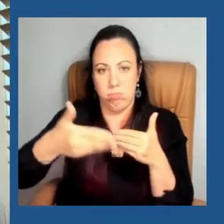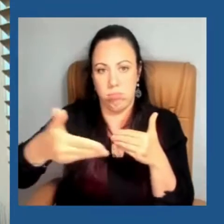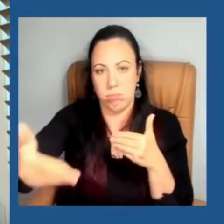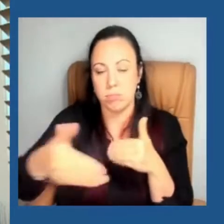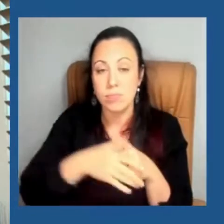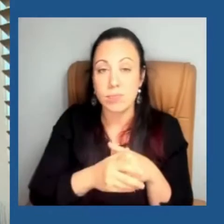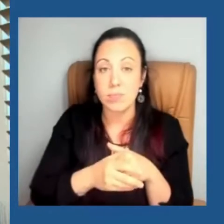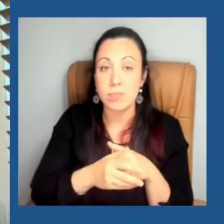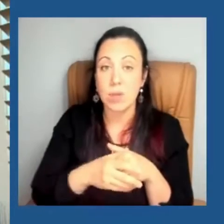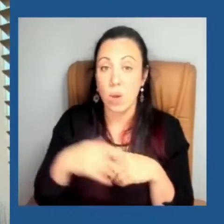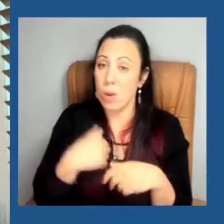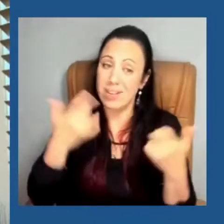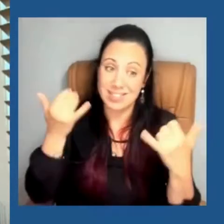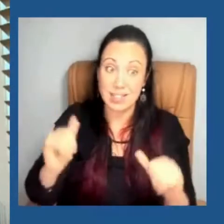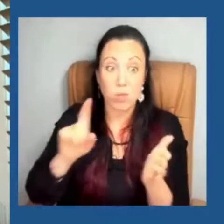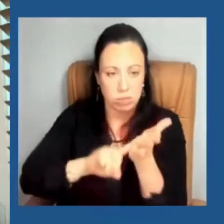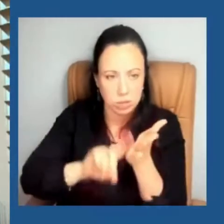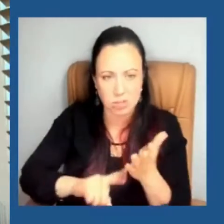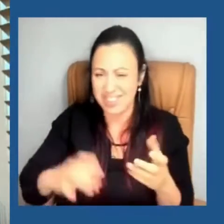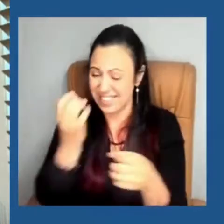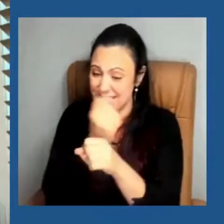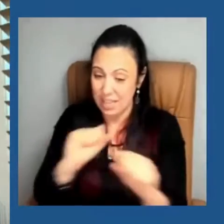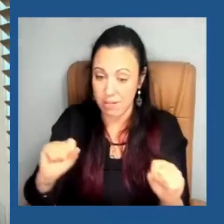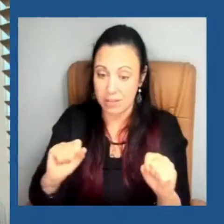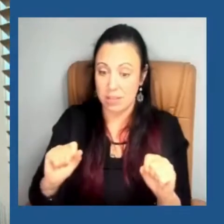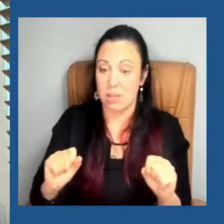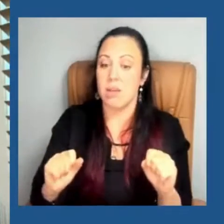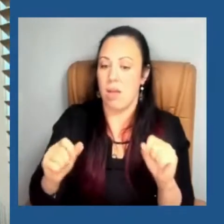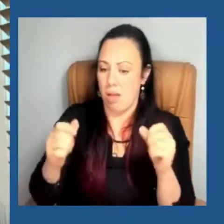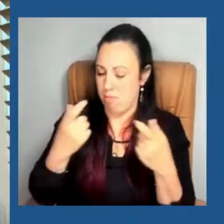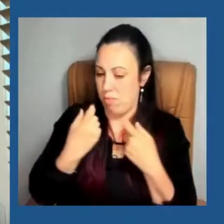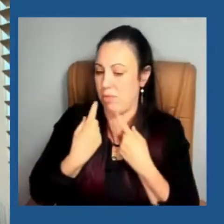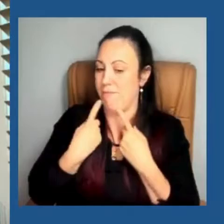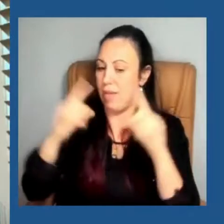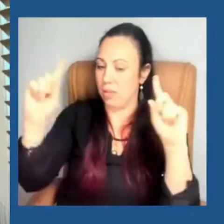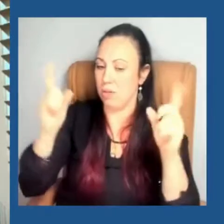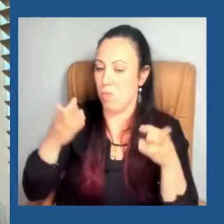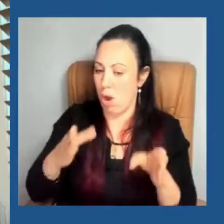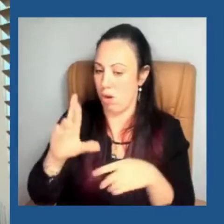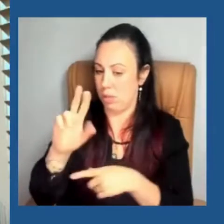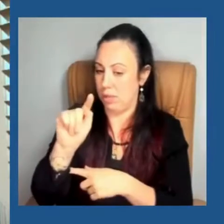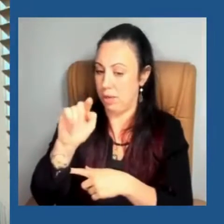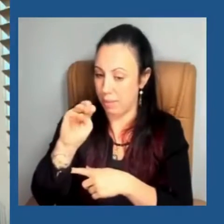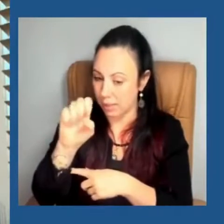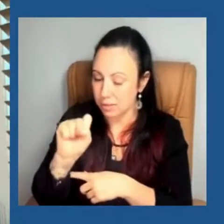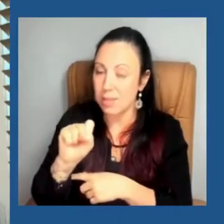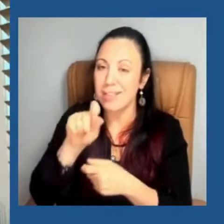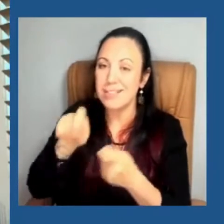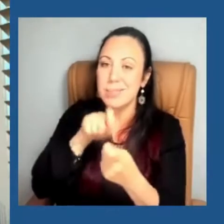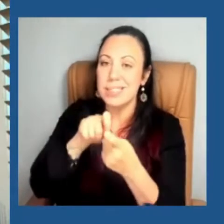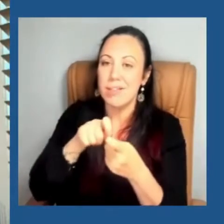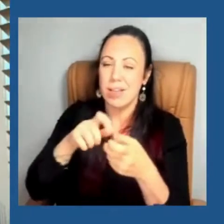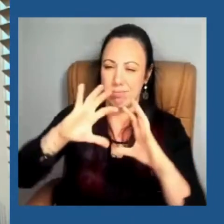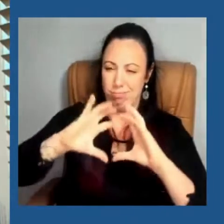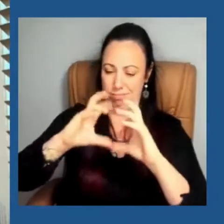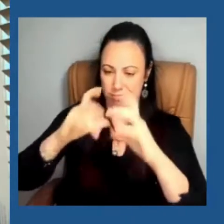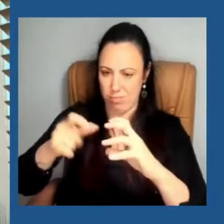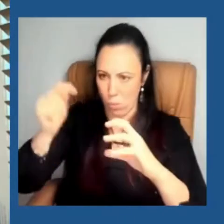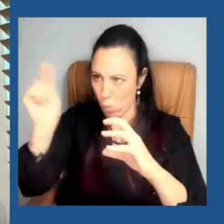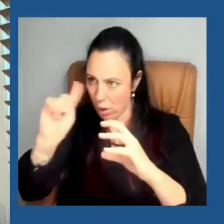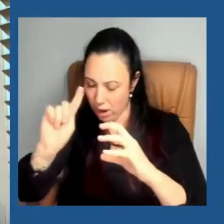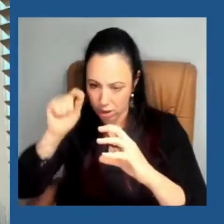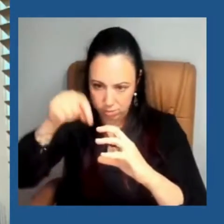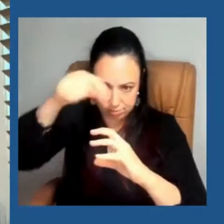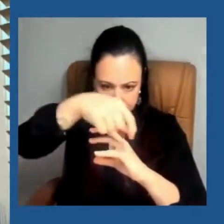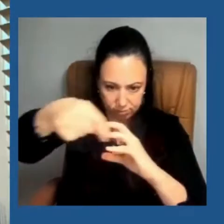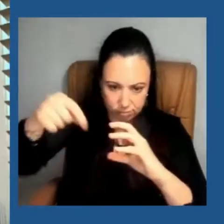We are researching the safest and most effective uses of RTMS, the optimal brain sites to target, and the best follow-up approach